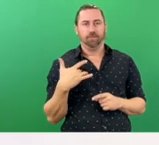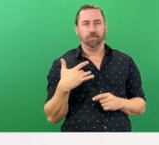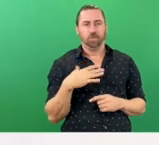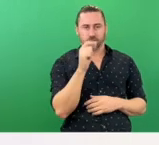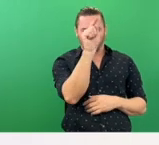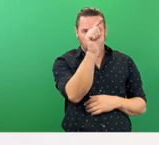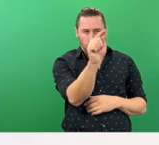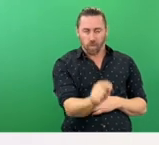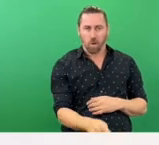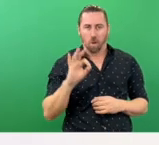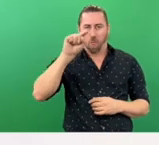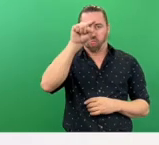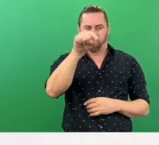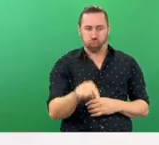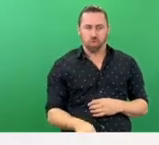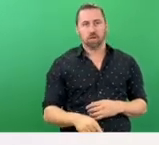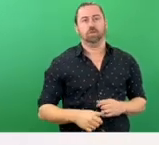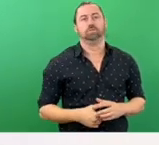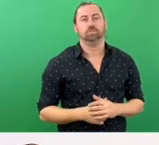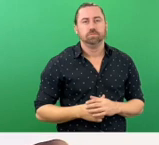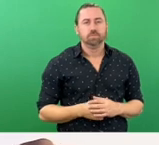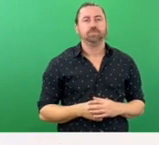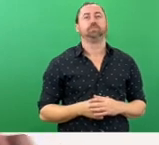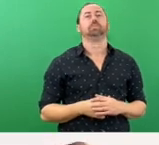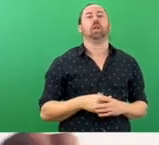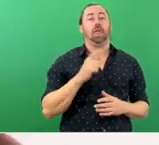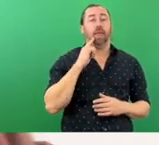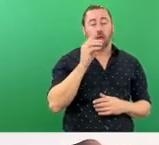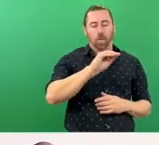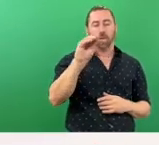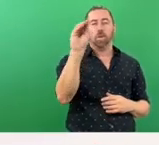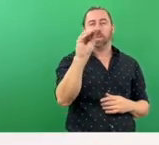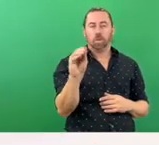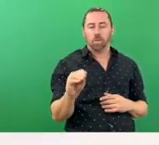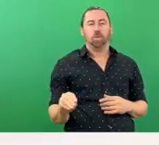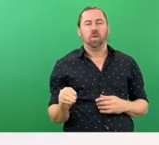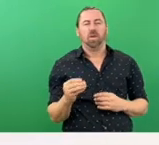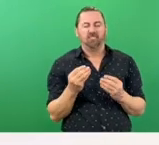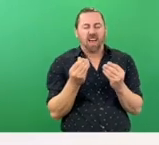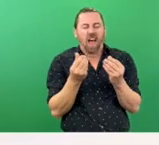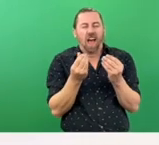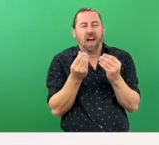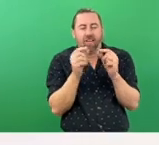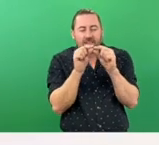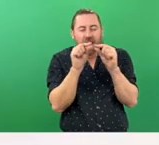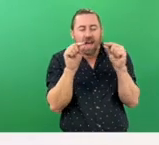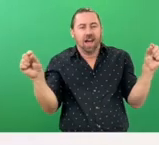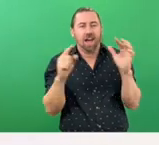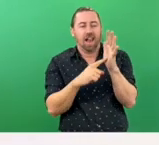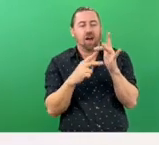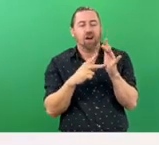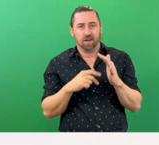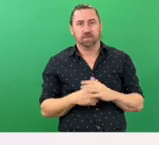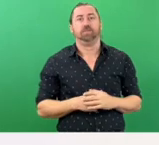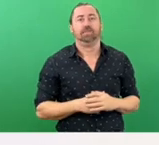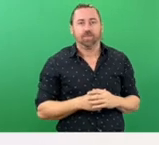pencil. All right. Now, the other thing that you can do if you hold the pencil like that, you can get a nice fine line. The other thing that you can